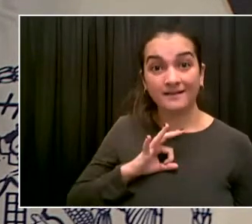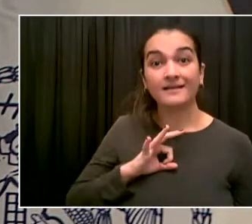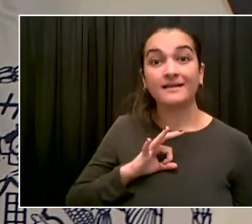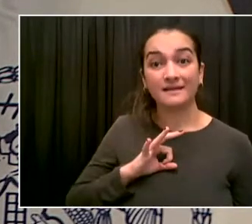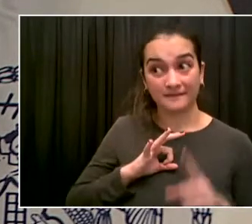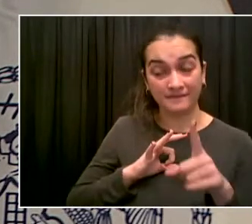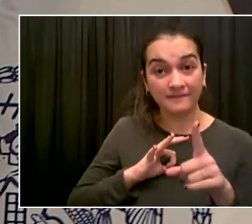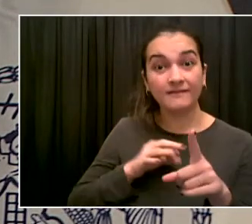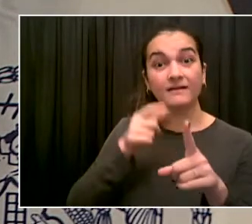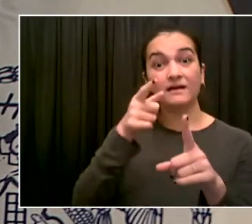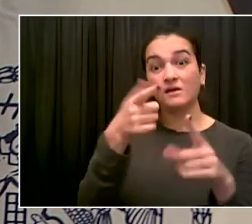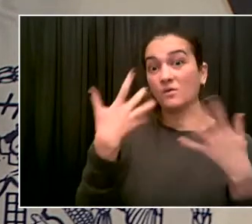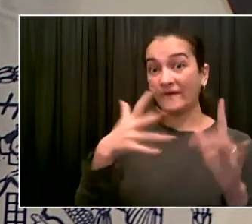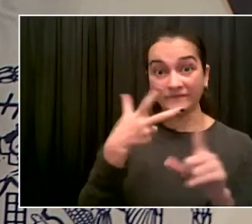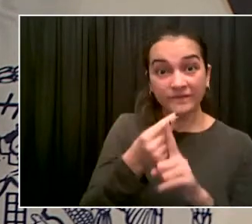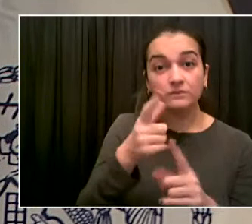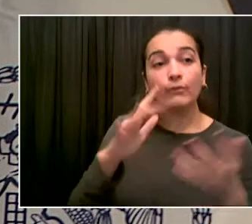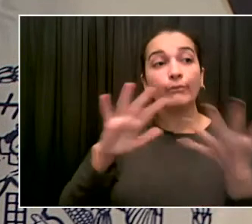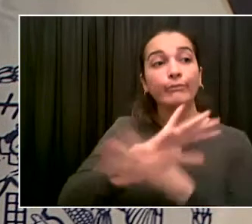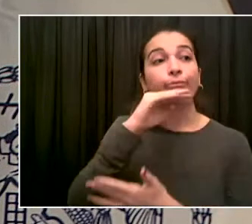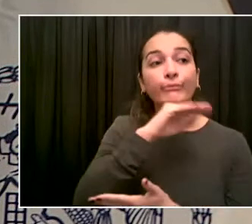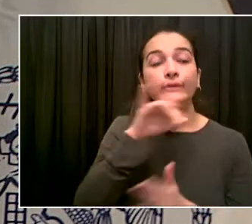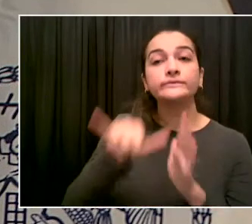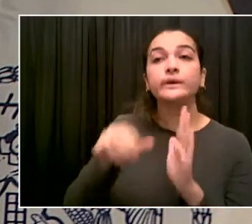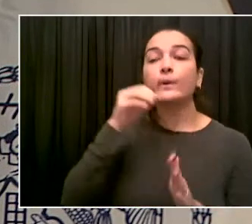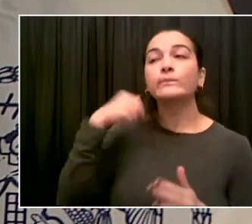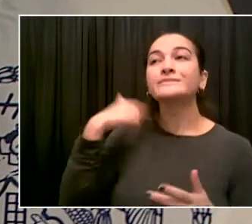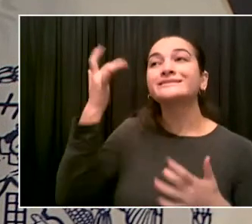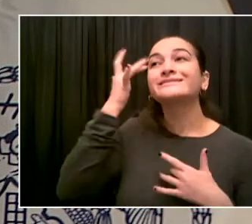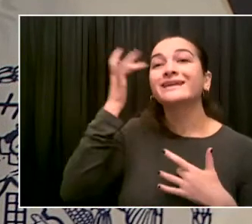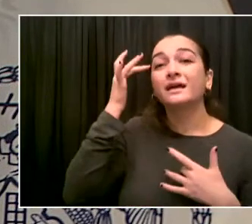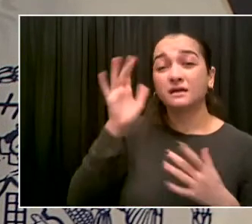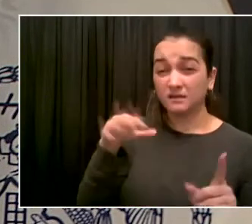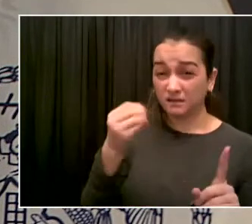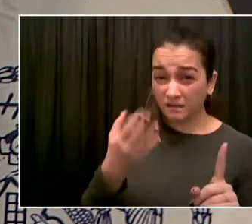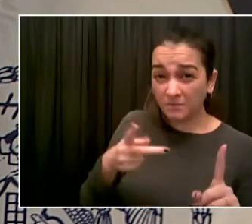Next, we have Juliet from 1010 Wins.